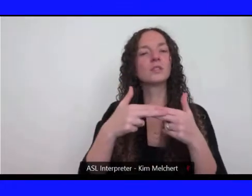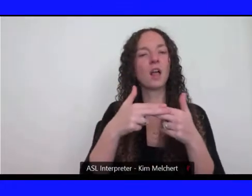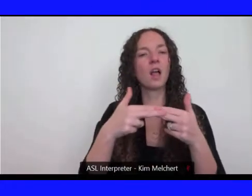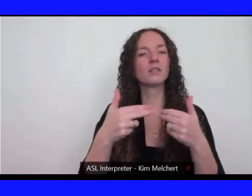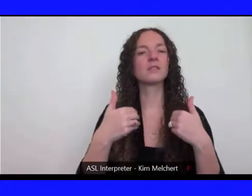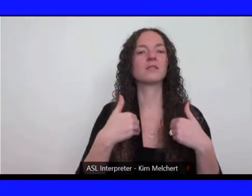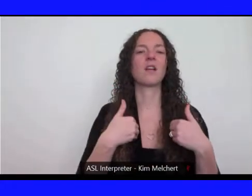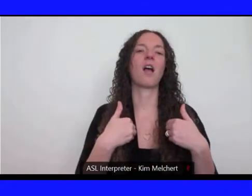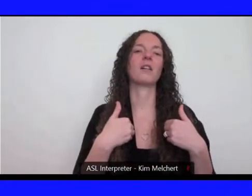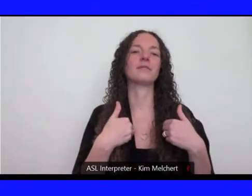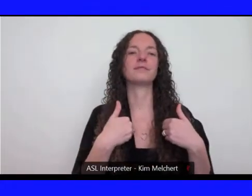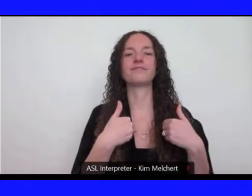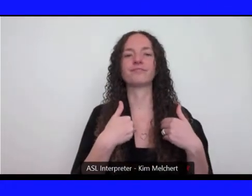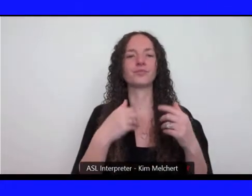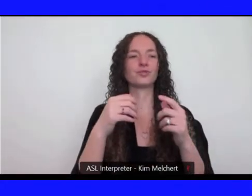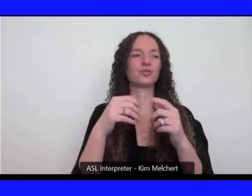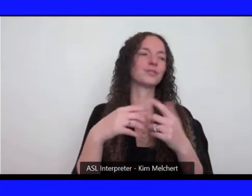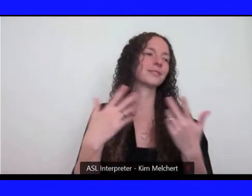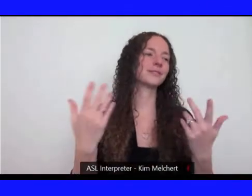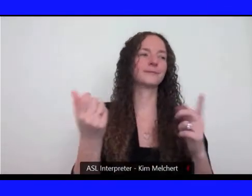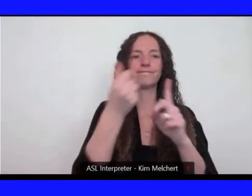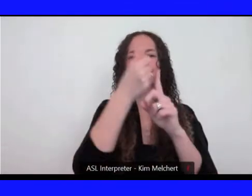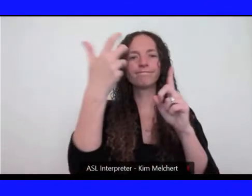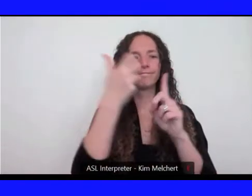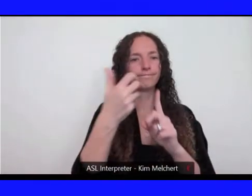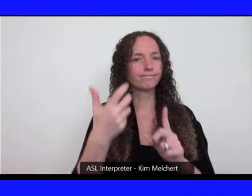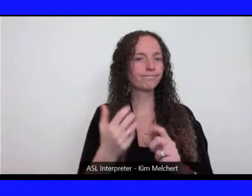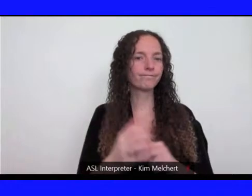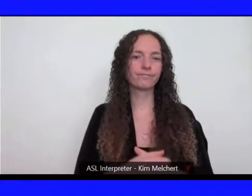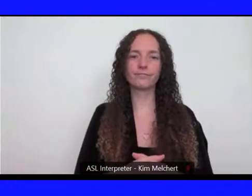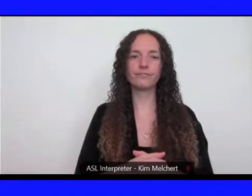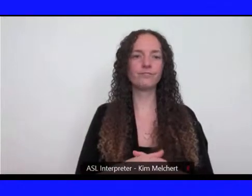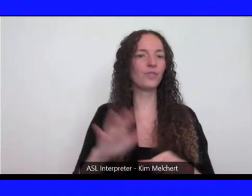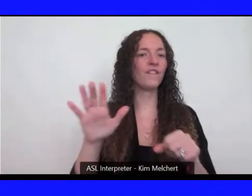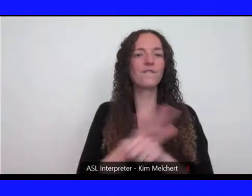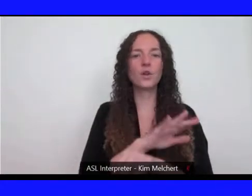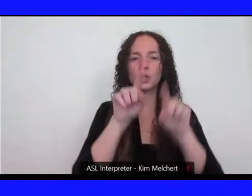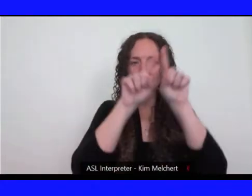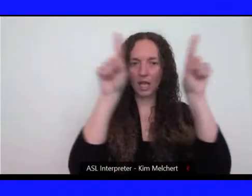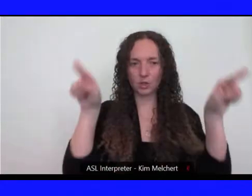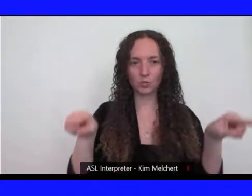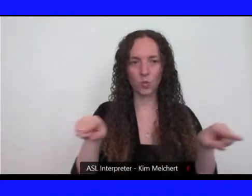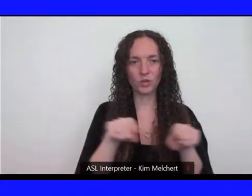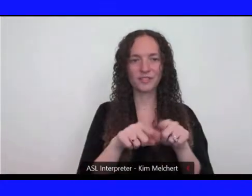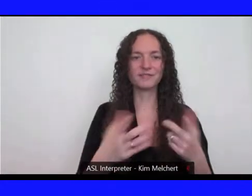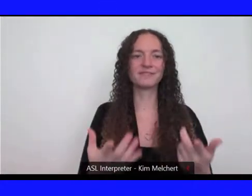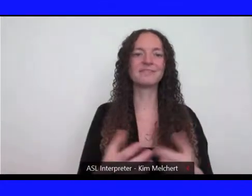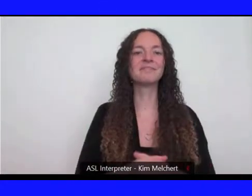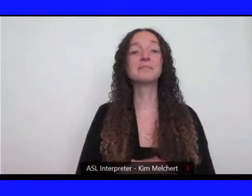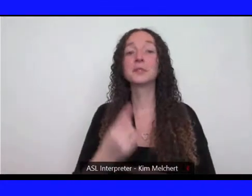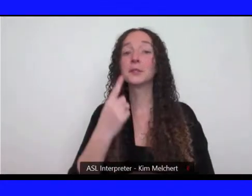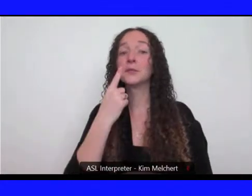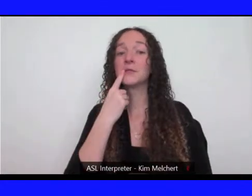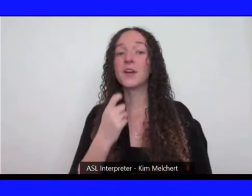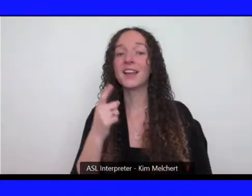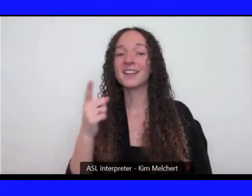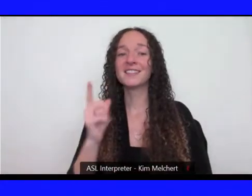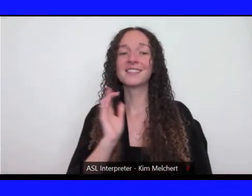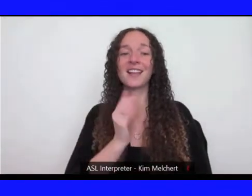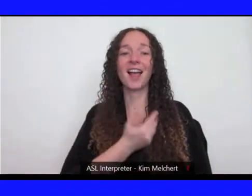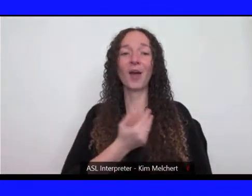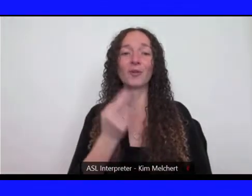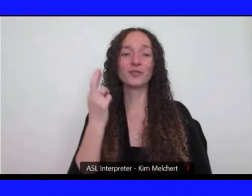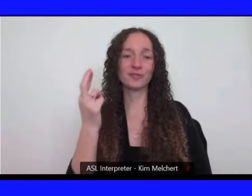foundational issues of racial and social equity. So thank you all again for the time, and happy to take a